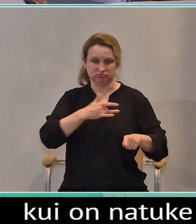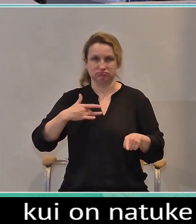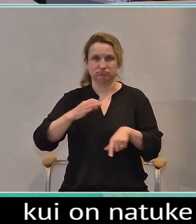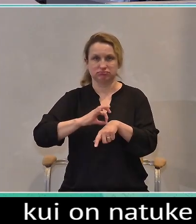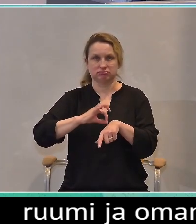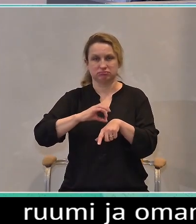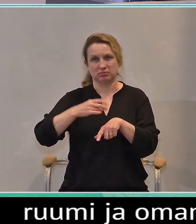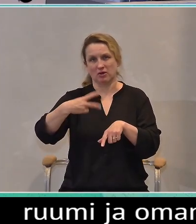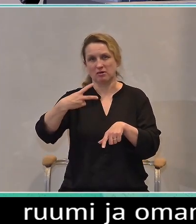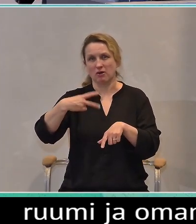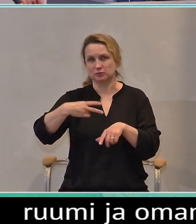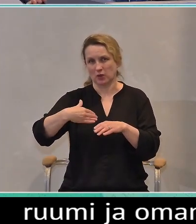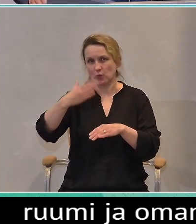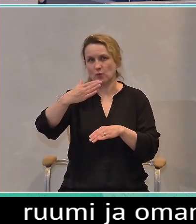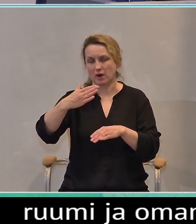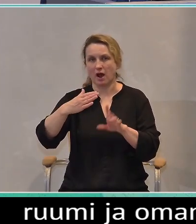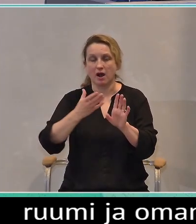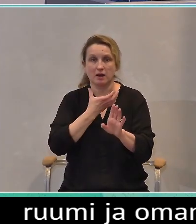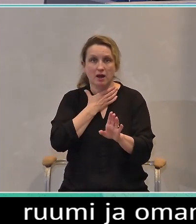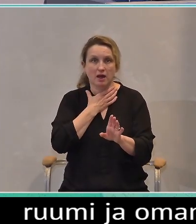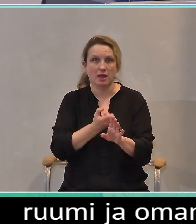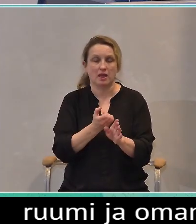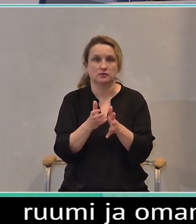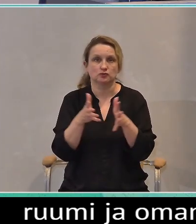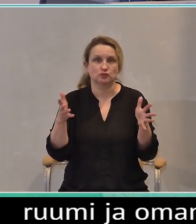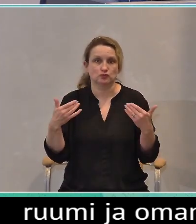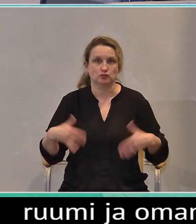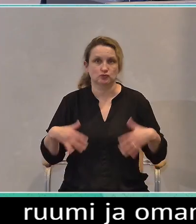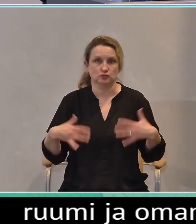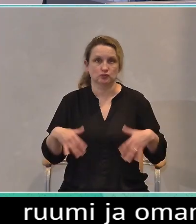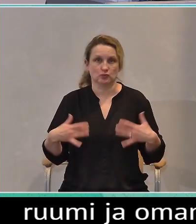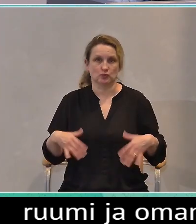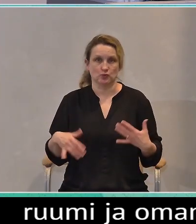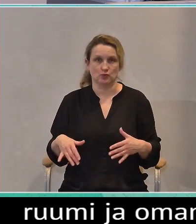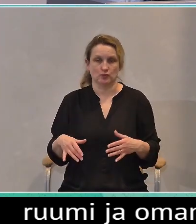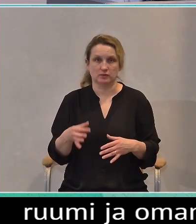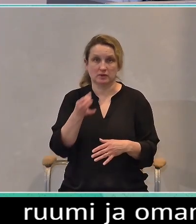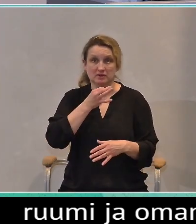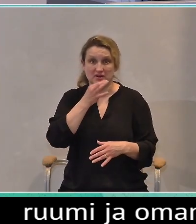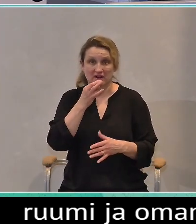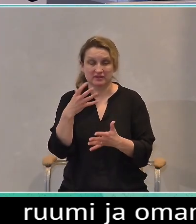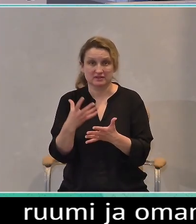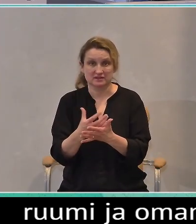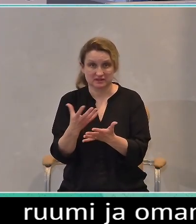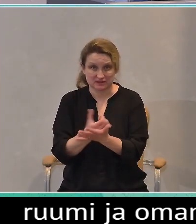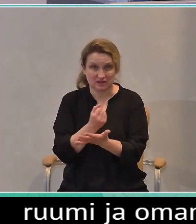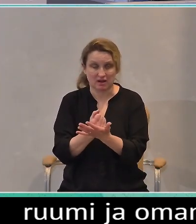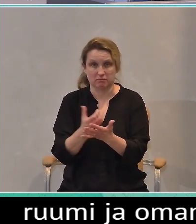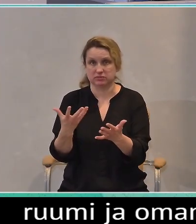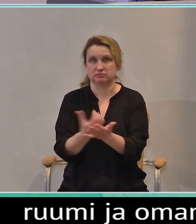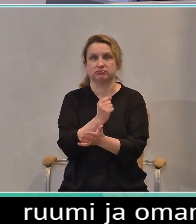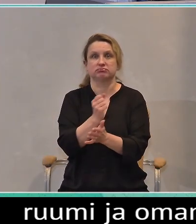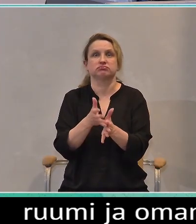for exceptions that are in line with the idea or the point of the regulation, even if not with a